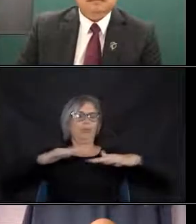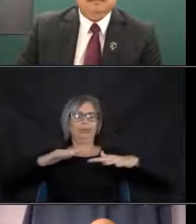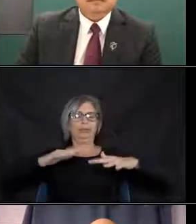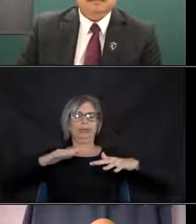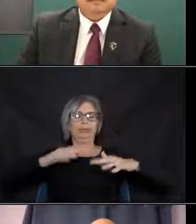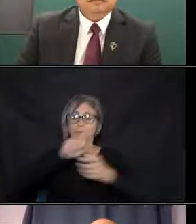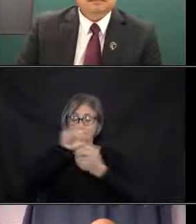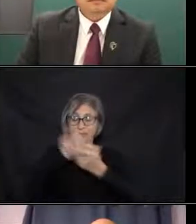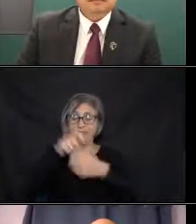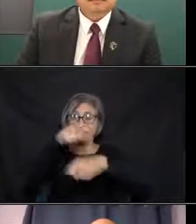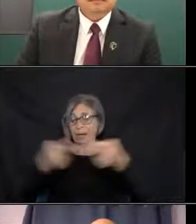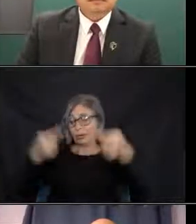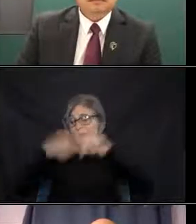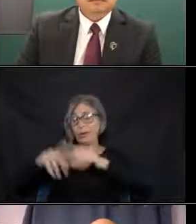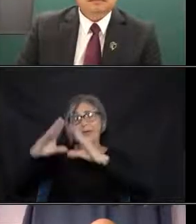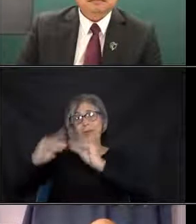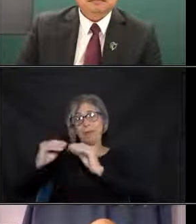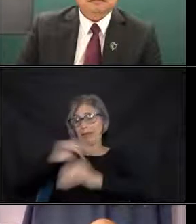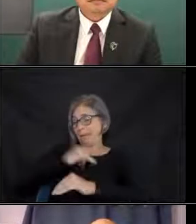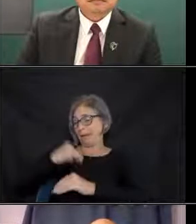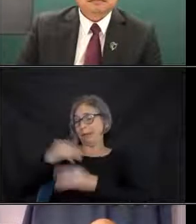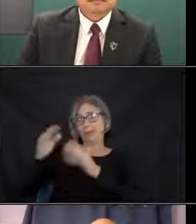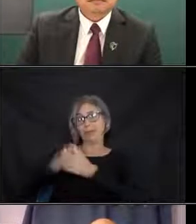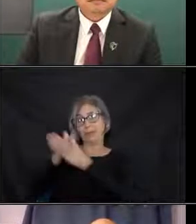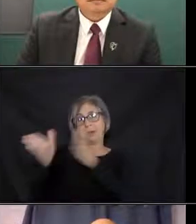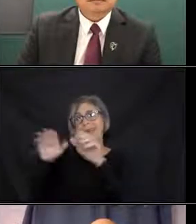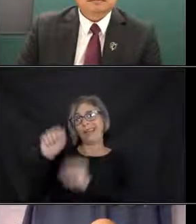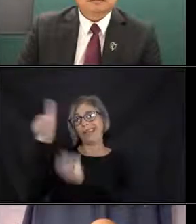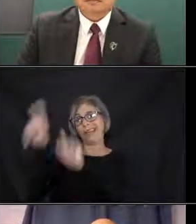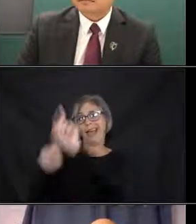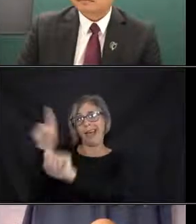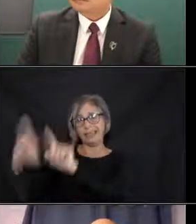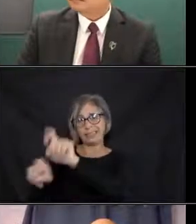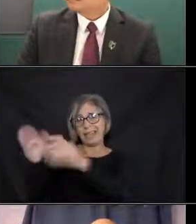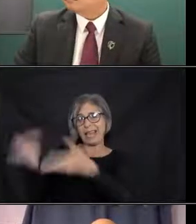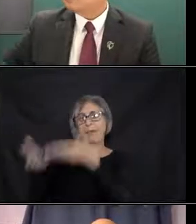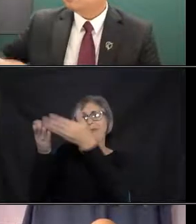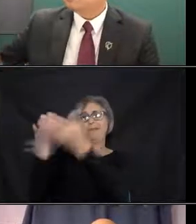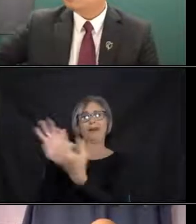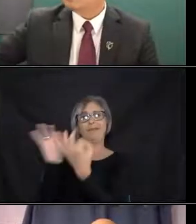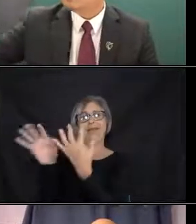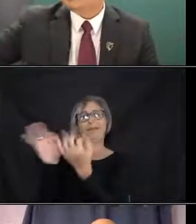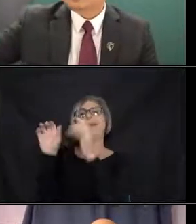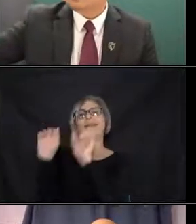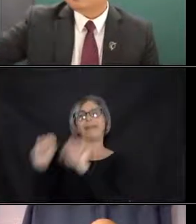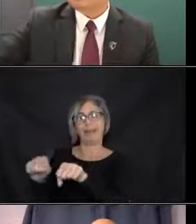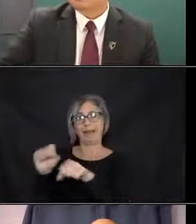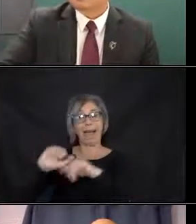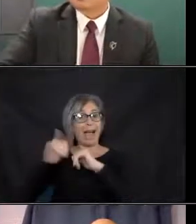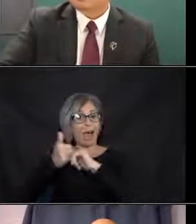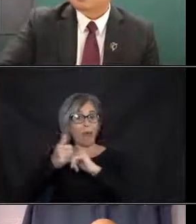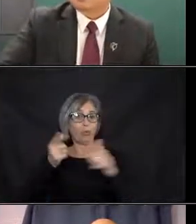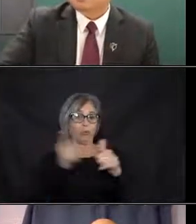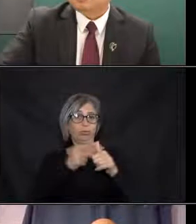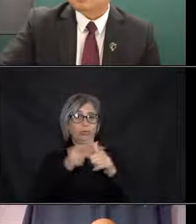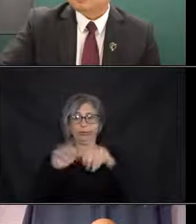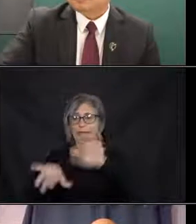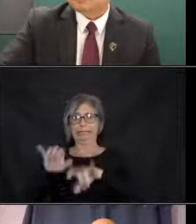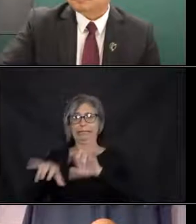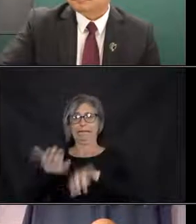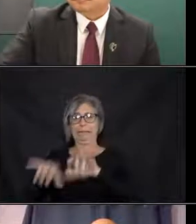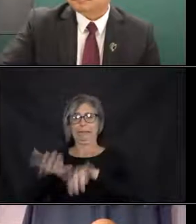specific times during this meeting when members of the public can ask questions and provide feedback. The first way is by typing their question into